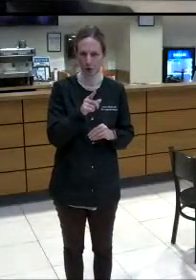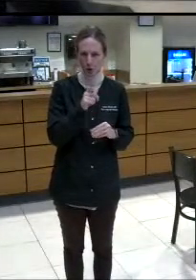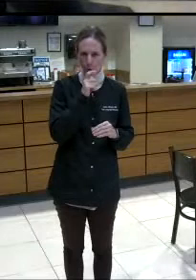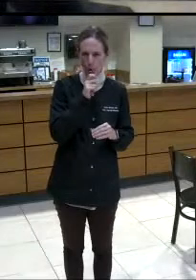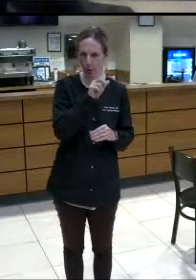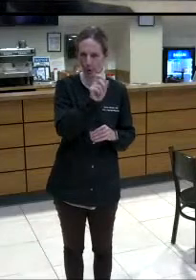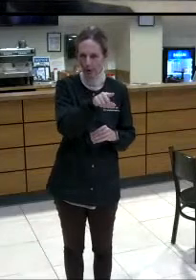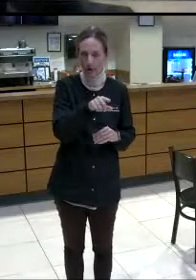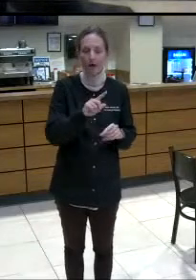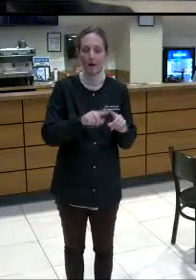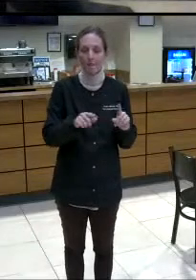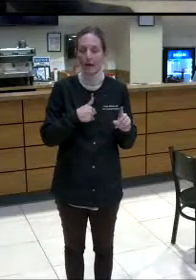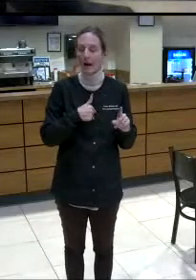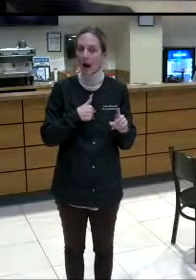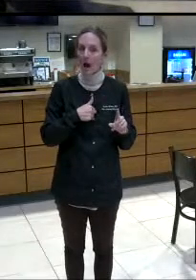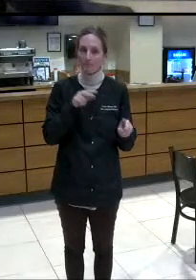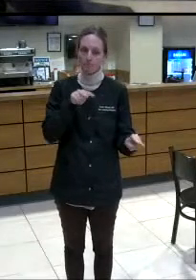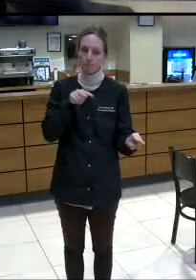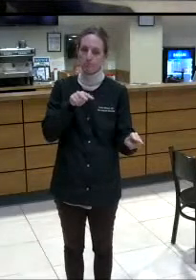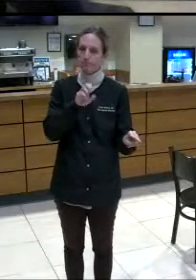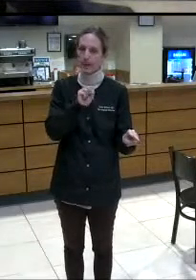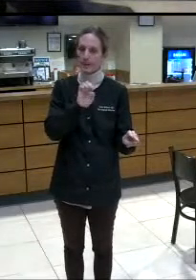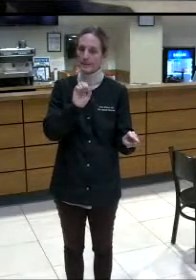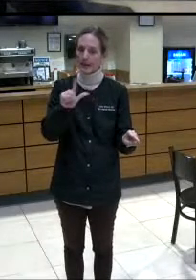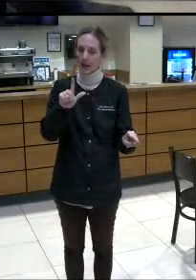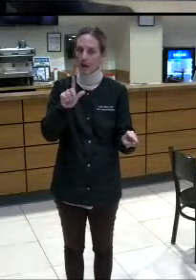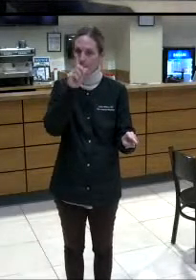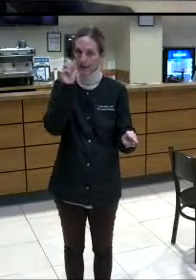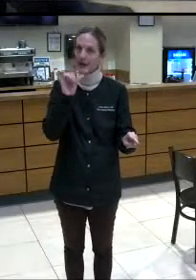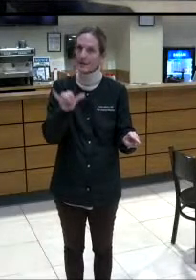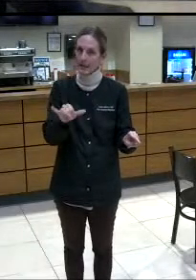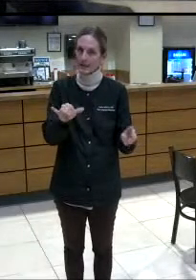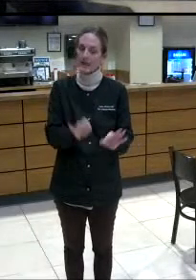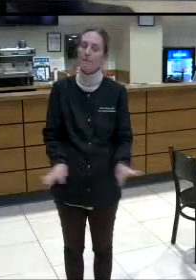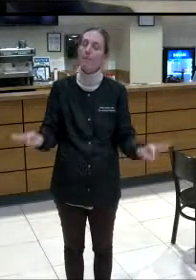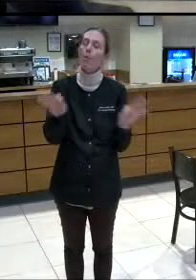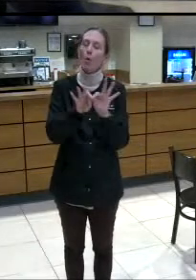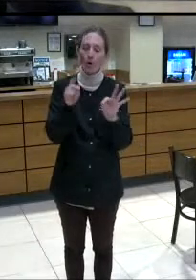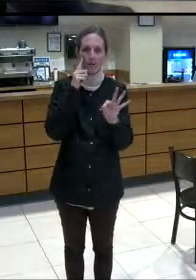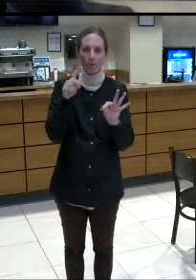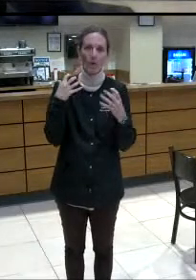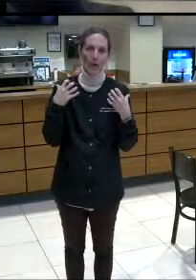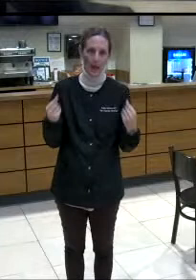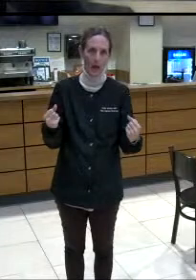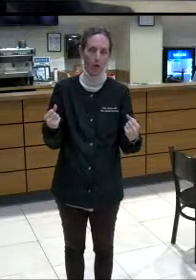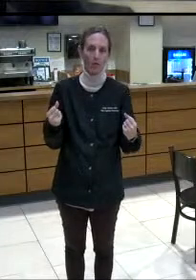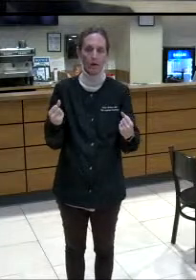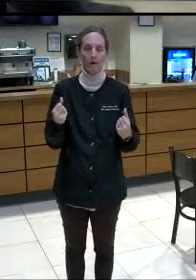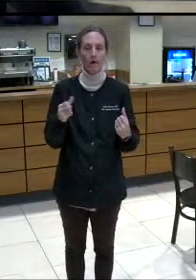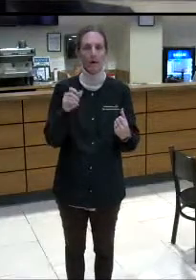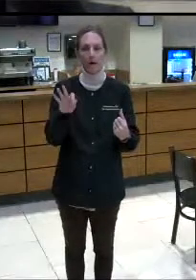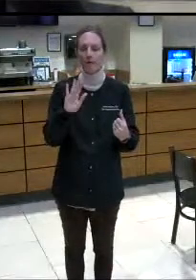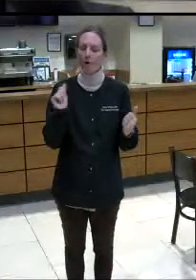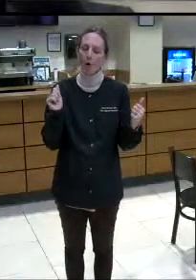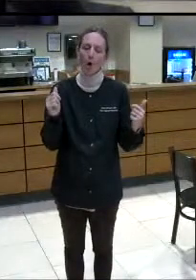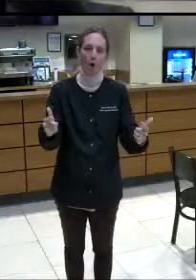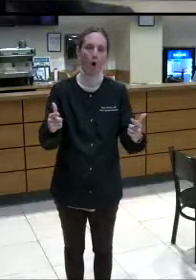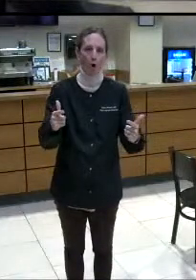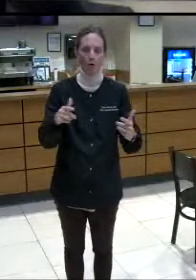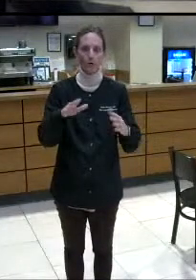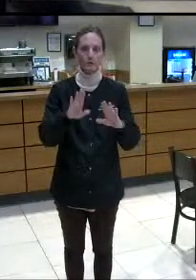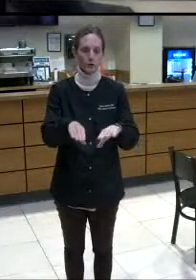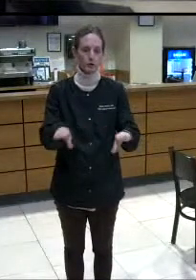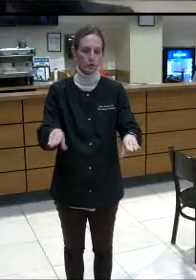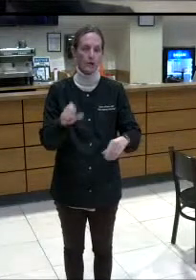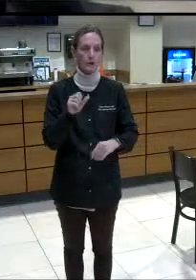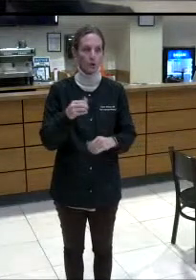that's very important to the health and the well-being of all of our kids. But I'm also counting head count. And so we've got